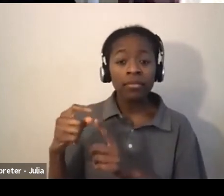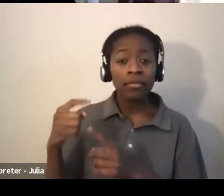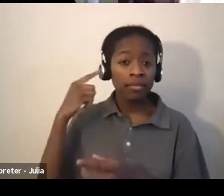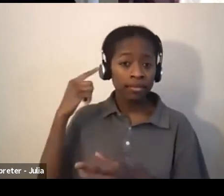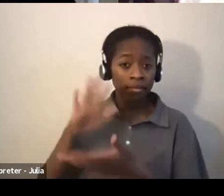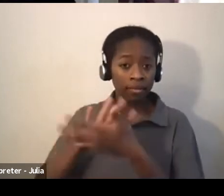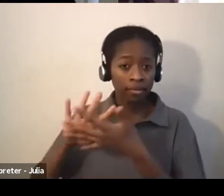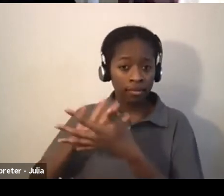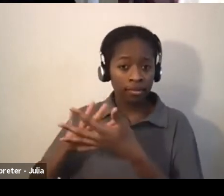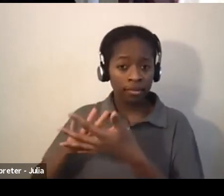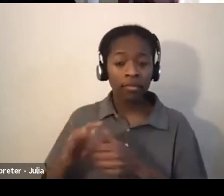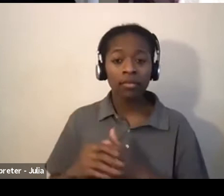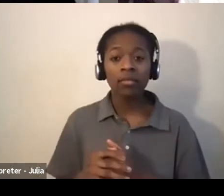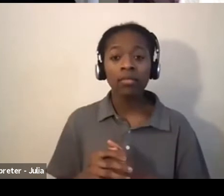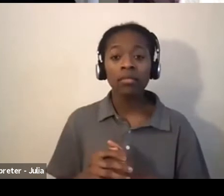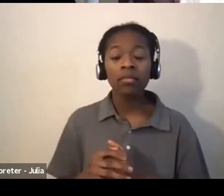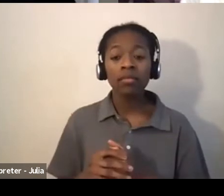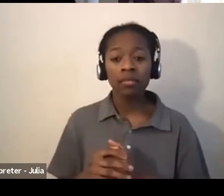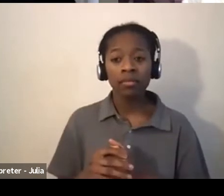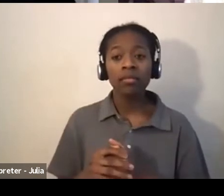working too,